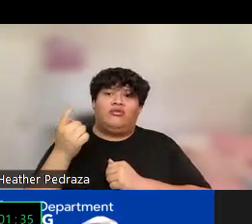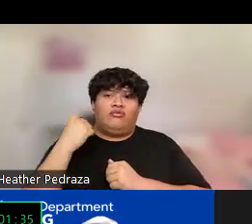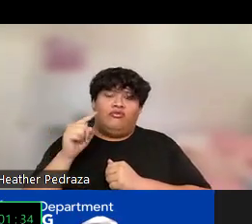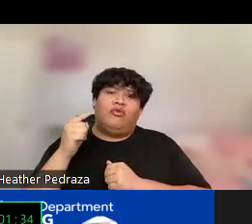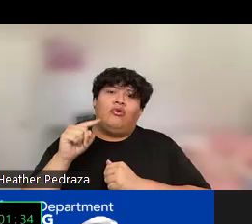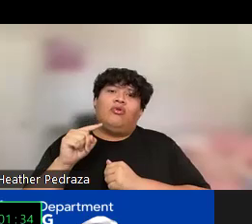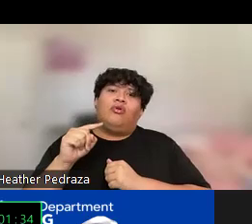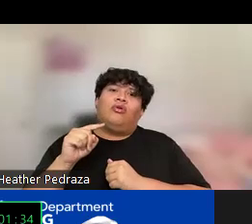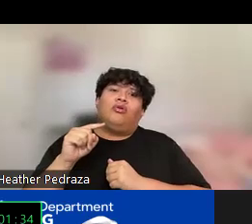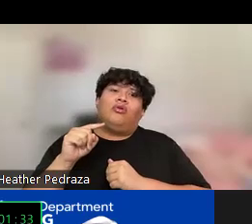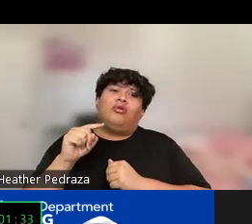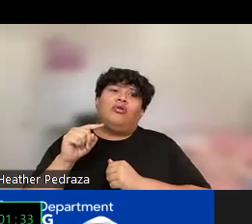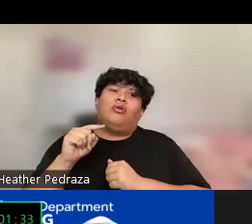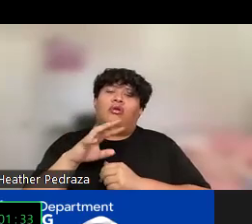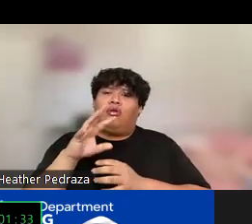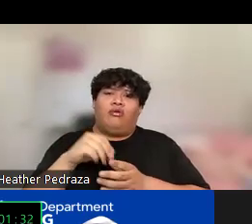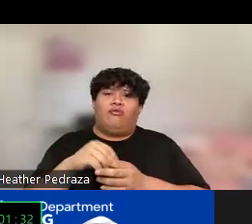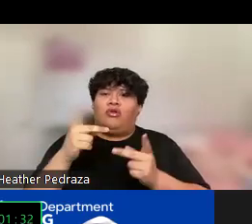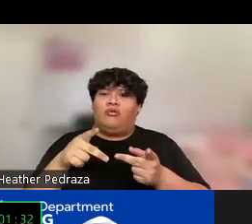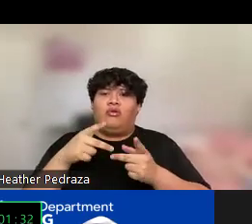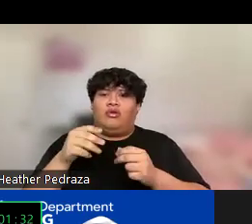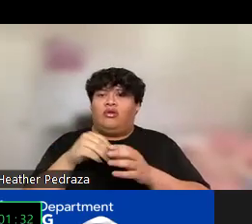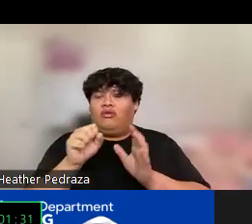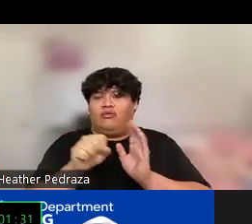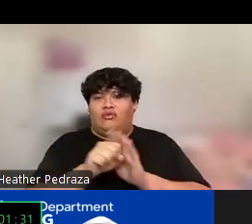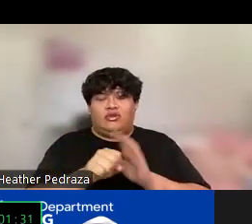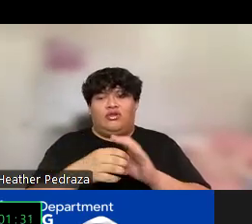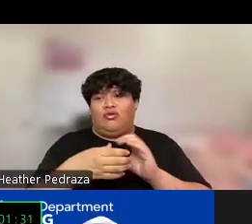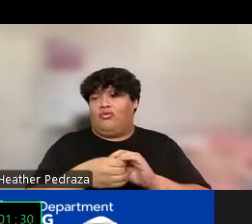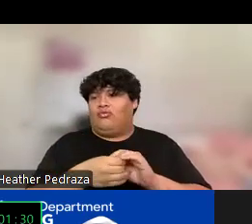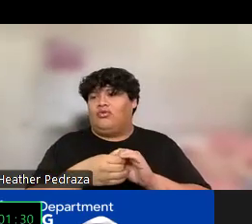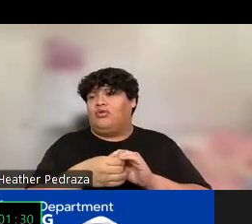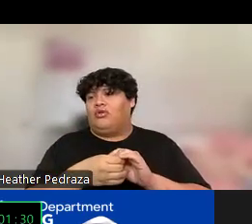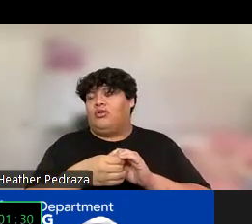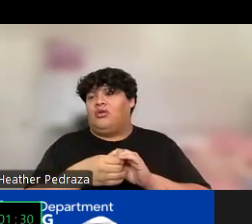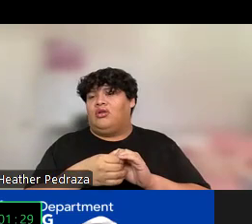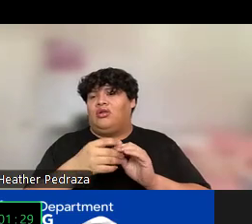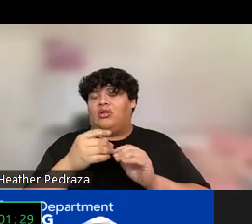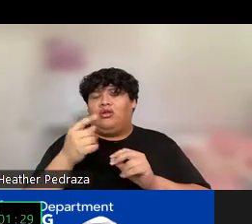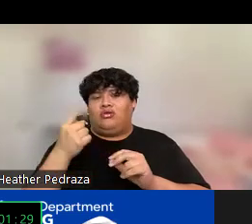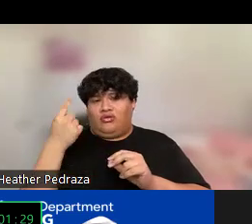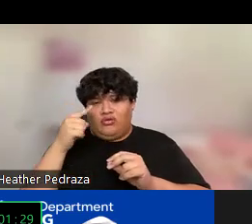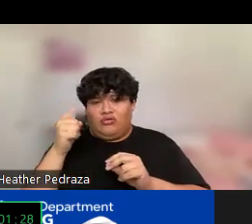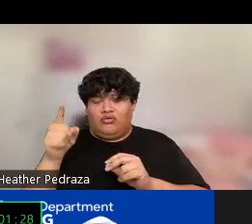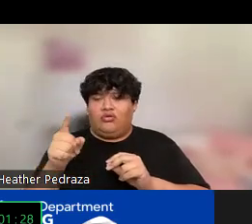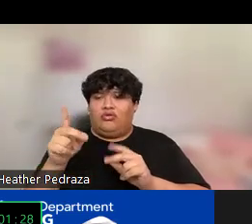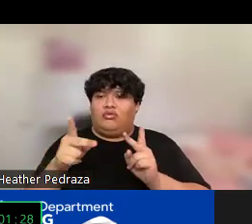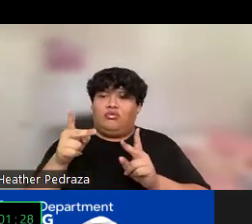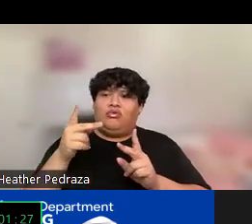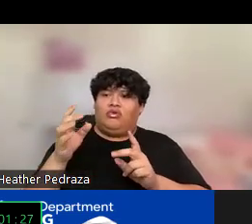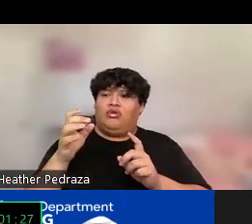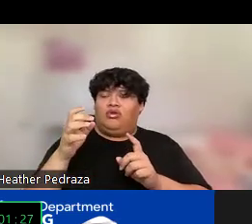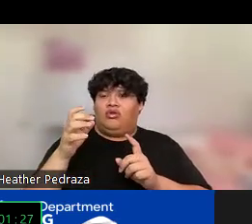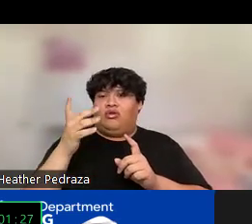for every party, every stakeholder involved, including the conglomerates, the nursing home